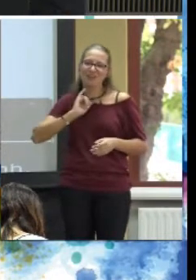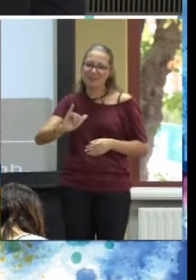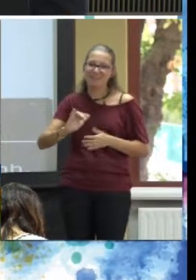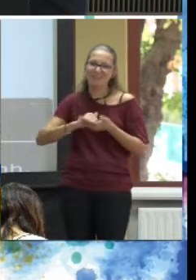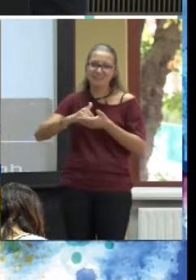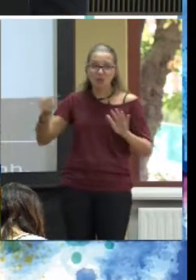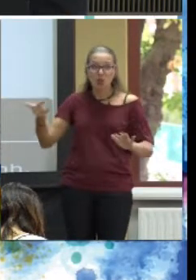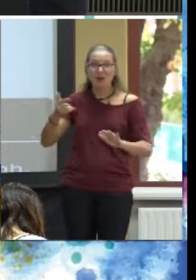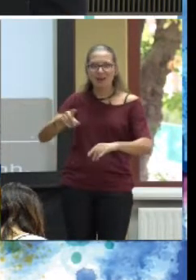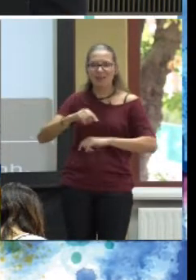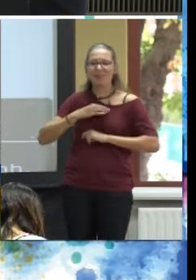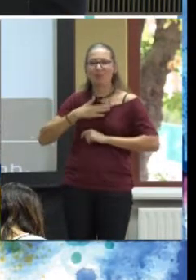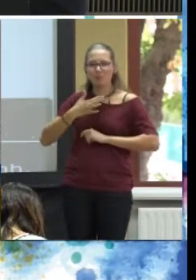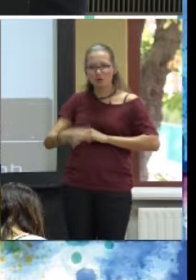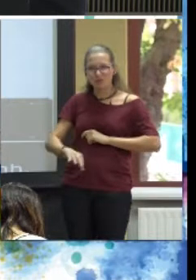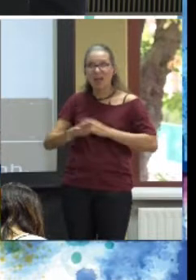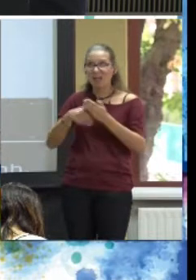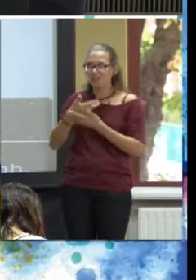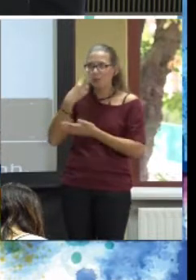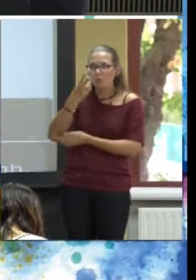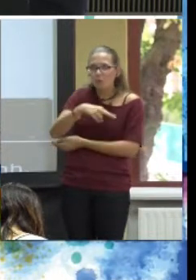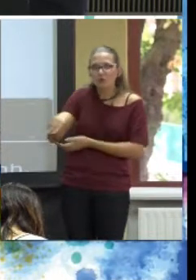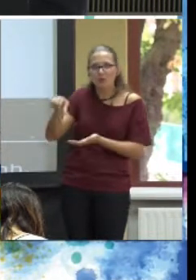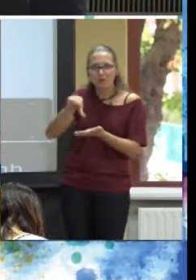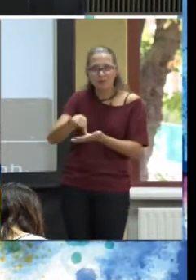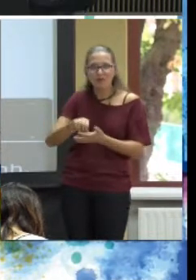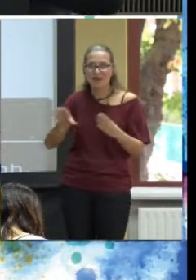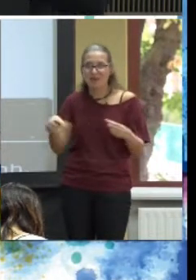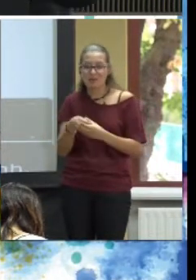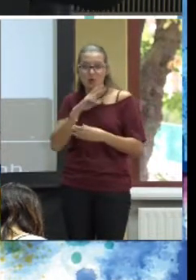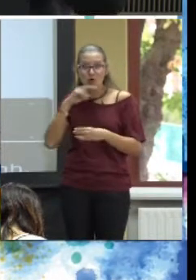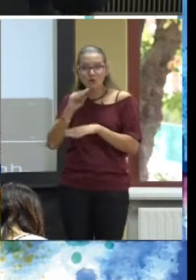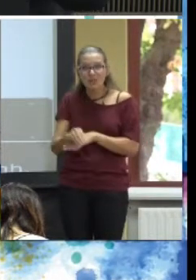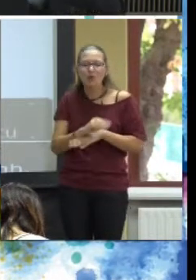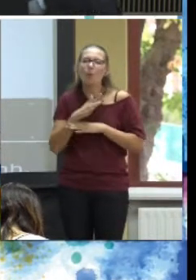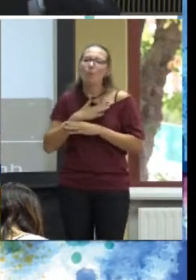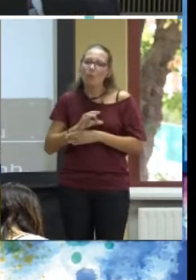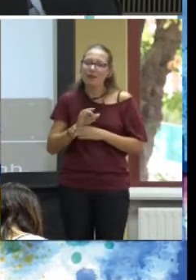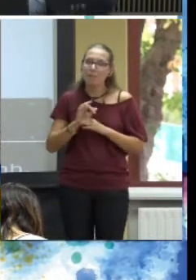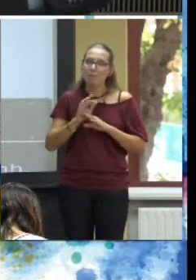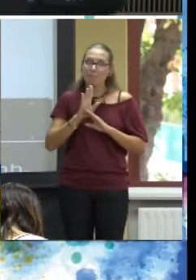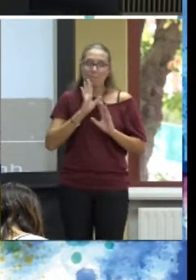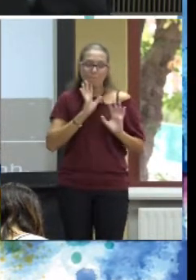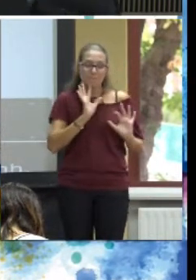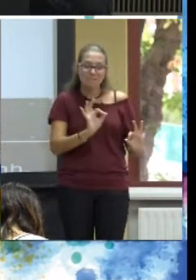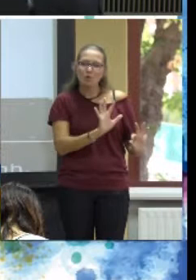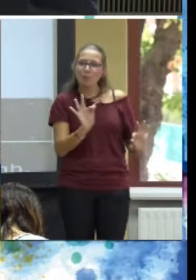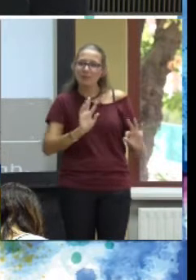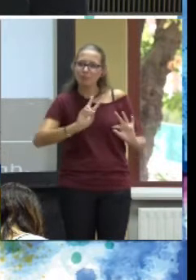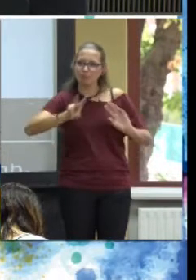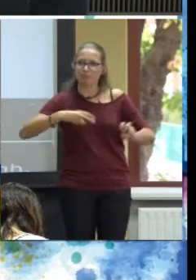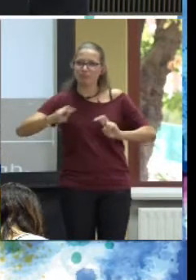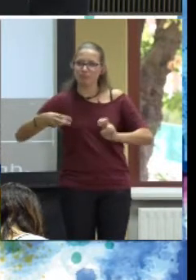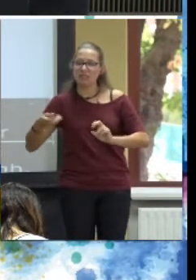in the app so that it could be useful in time. And now the managers and